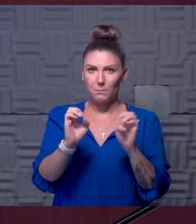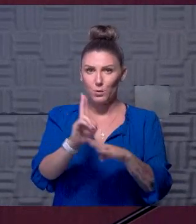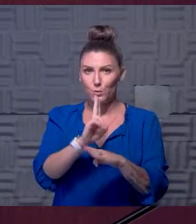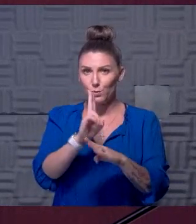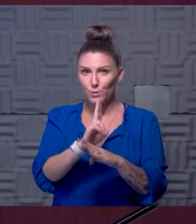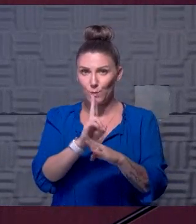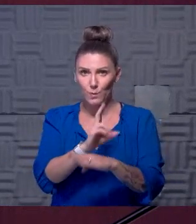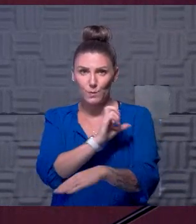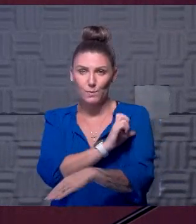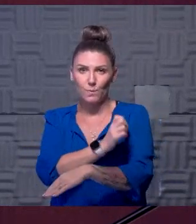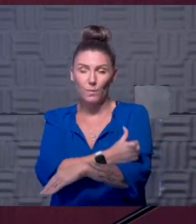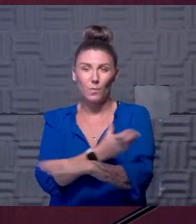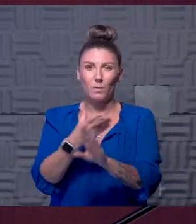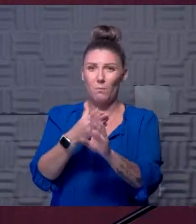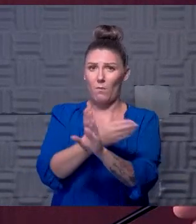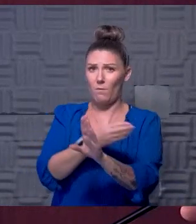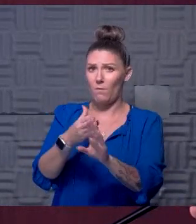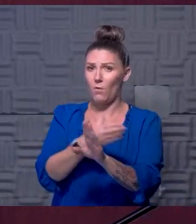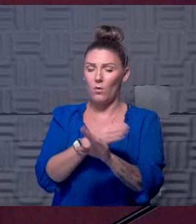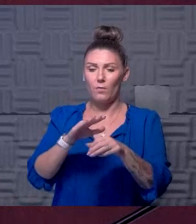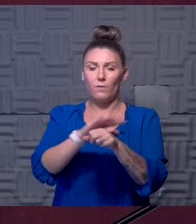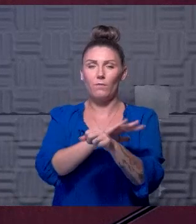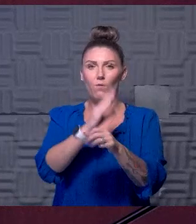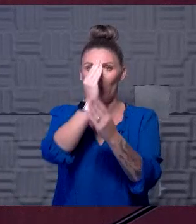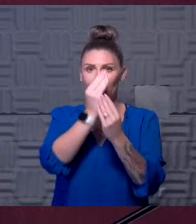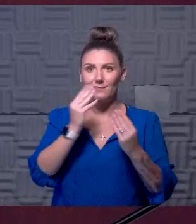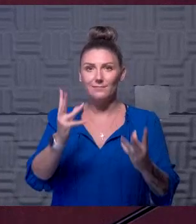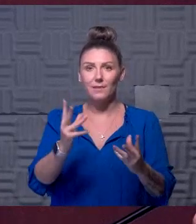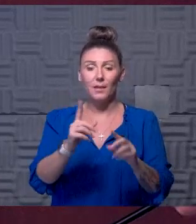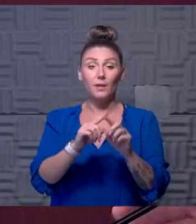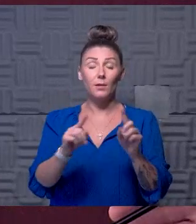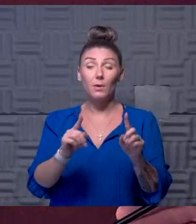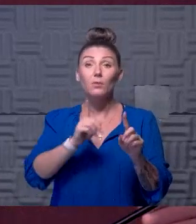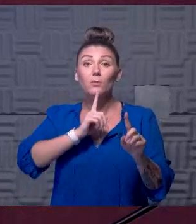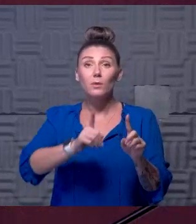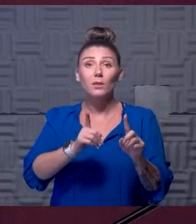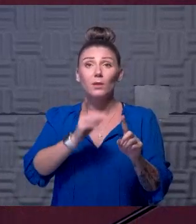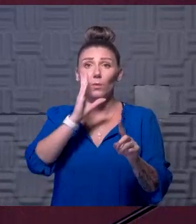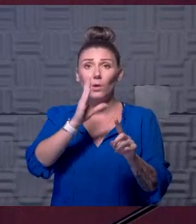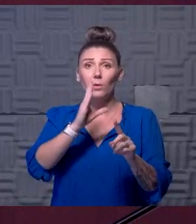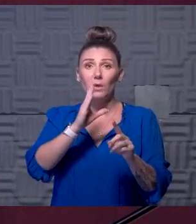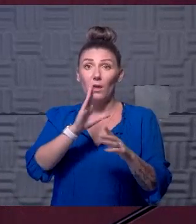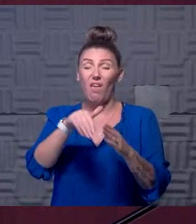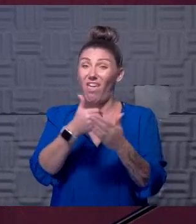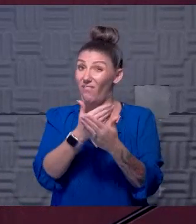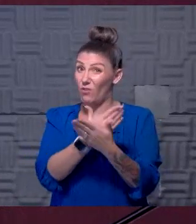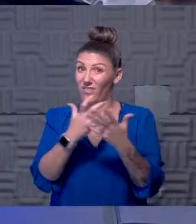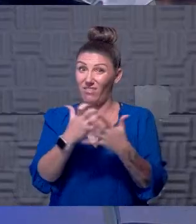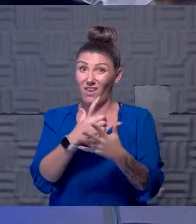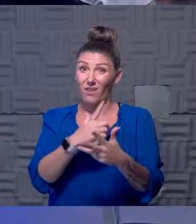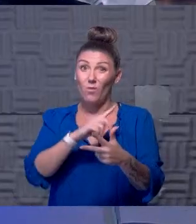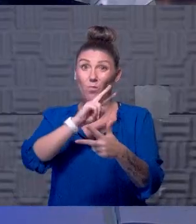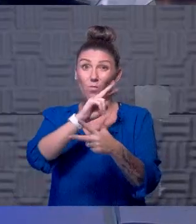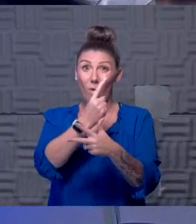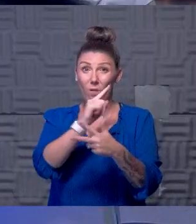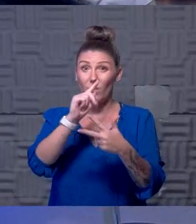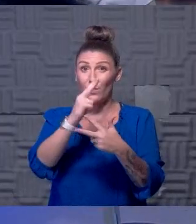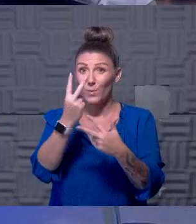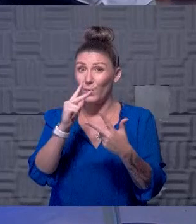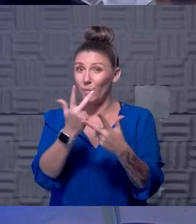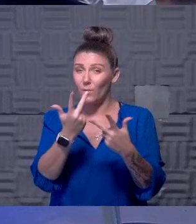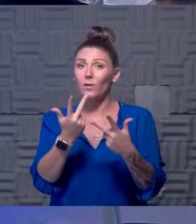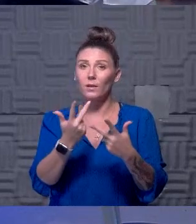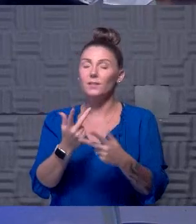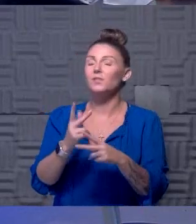use authorization before we have that full data. But ultimately, it's going to go through all those steps here in the U.S. Yeah. So if I get one of